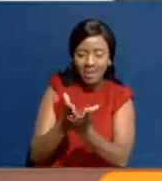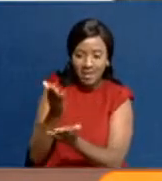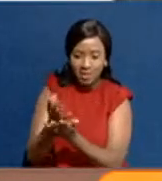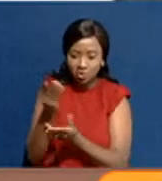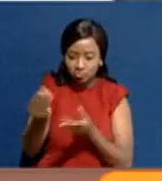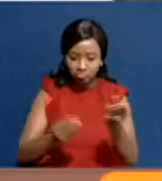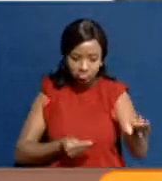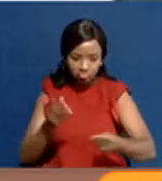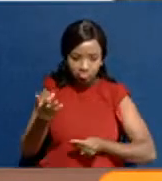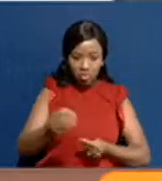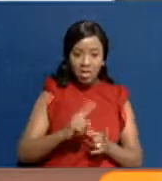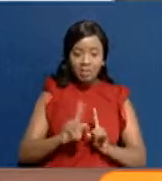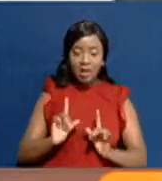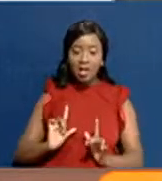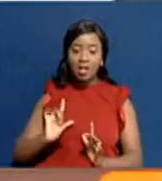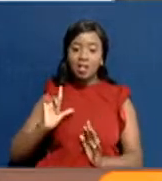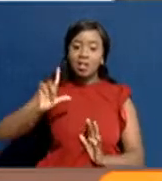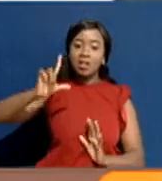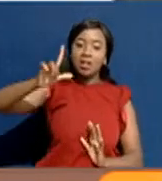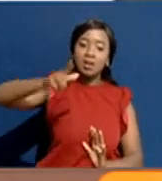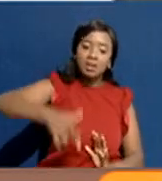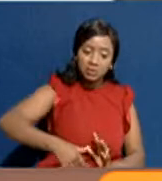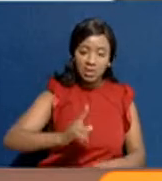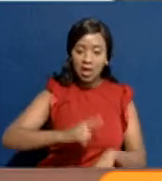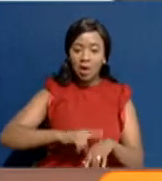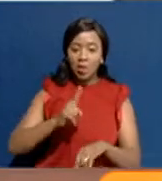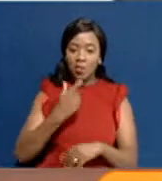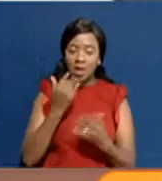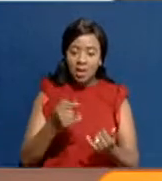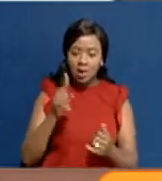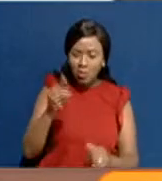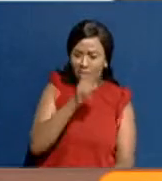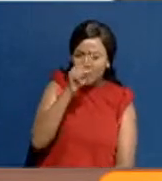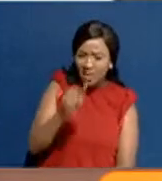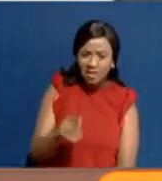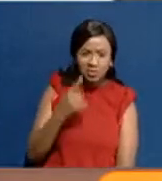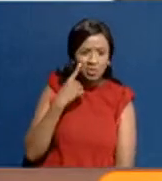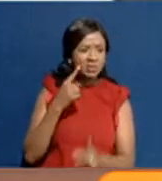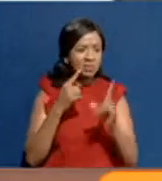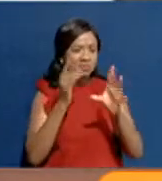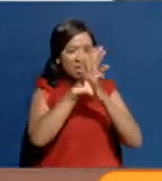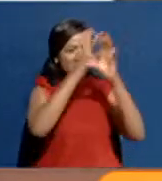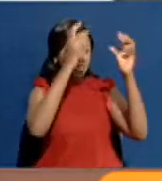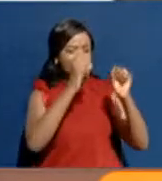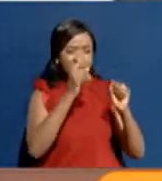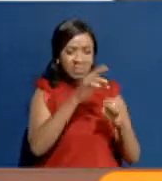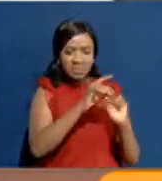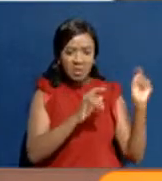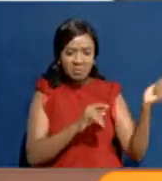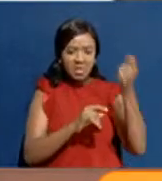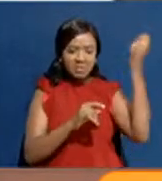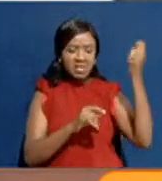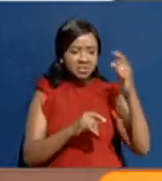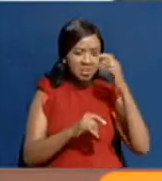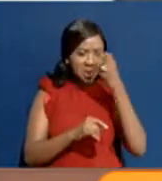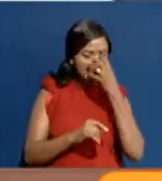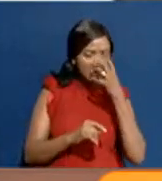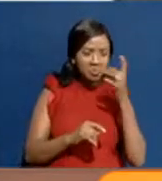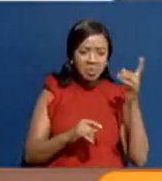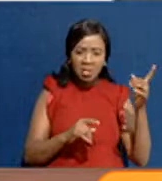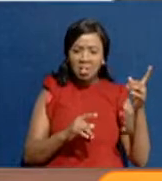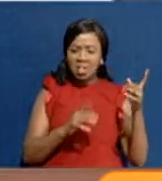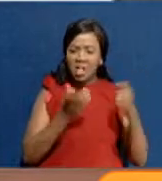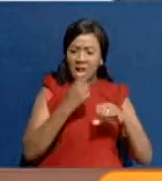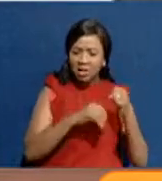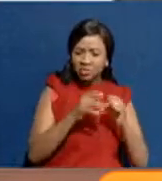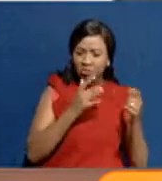again, now you see later on, when now the deal is being cancelled, this is when you're seeing the president taking action against the principal secretary. Yeah. And of